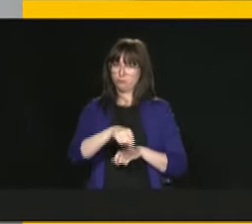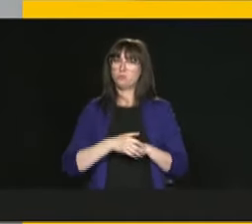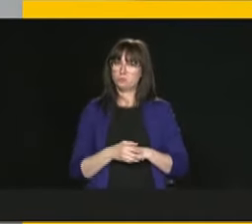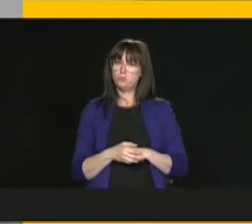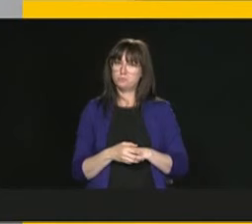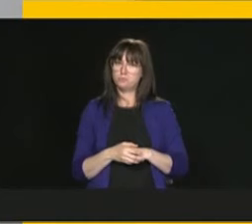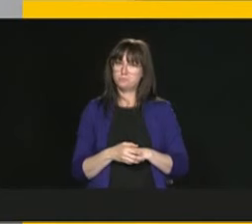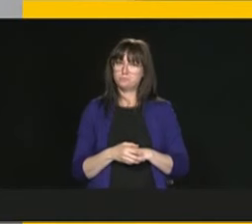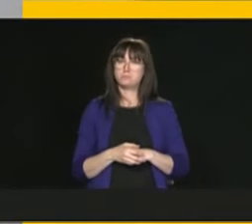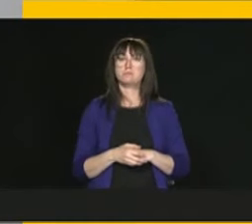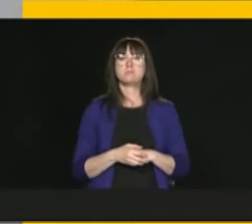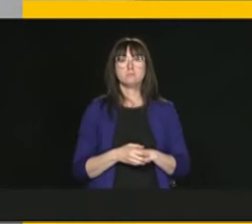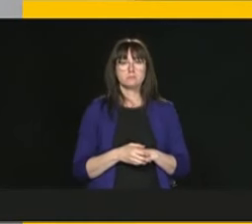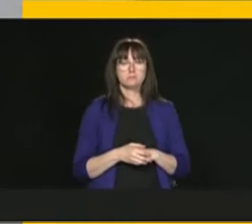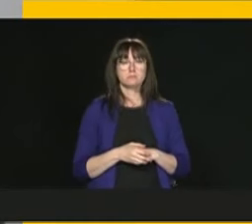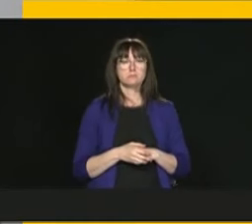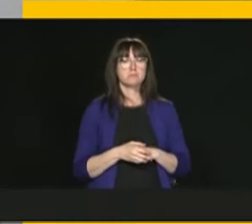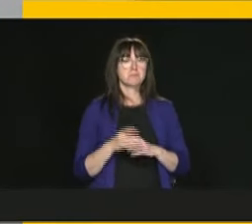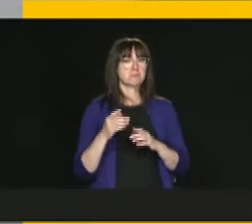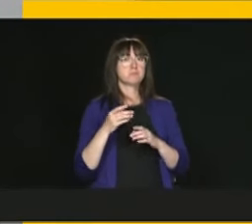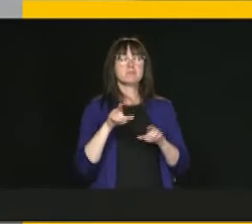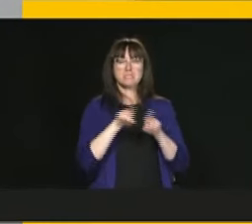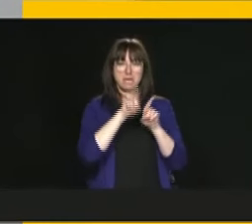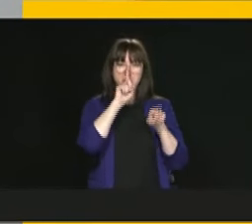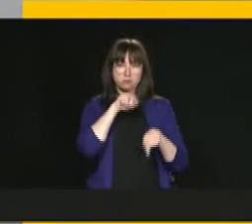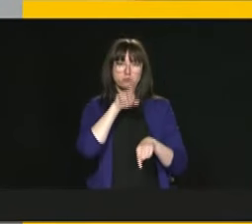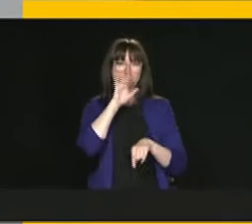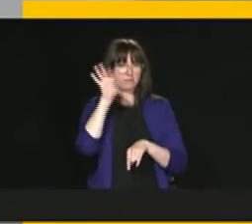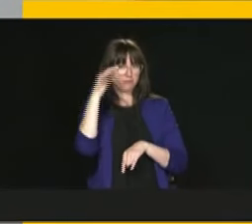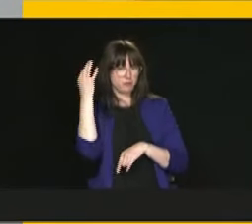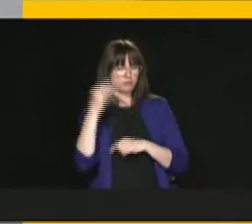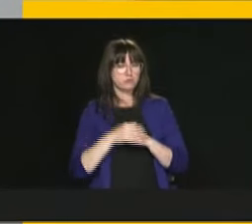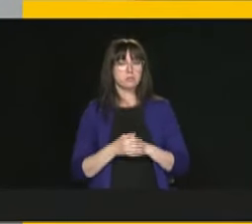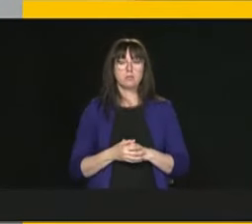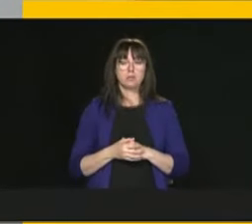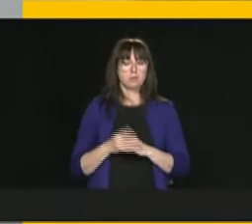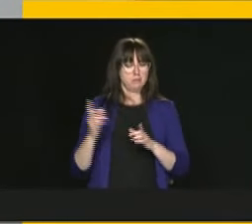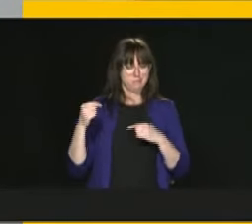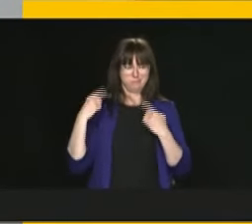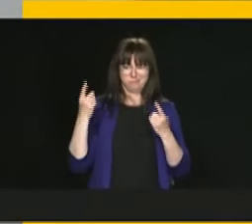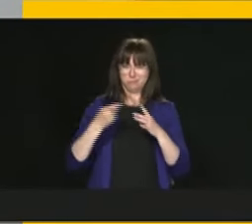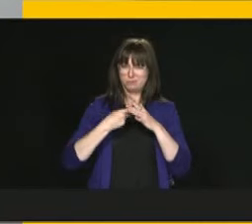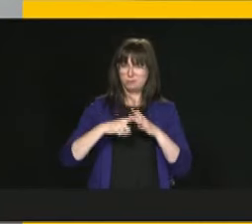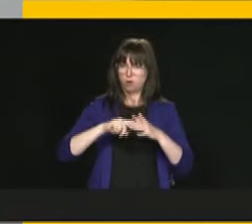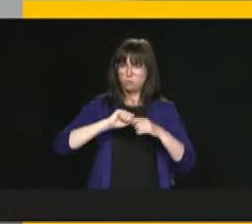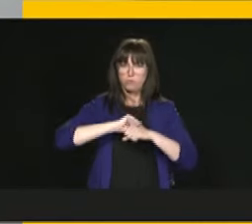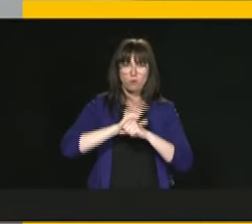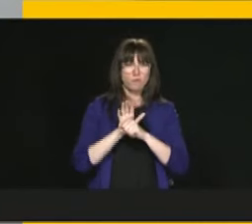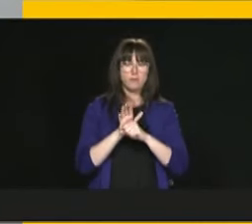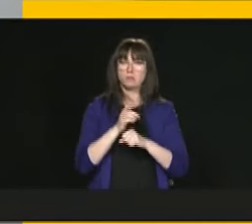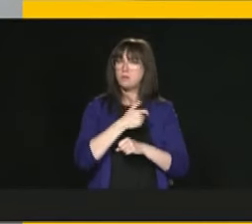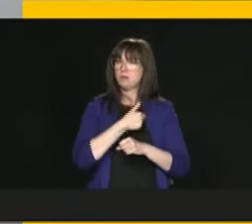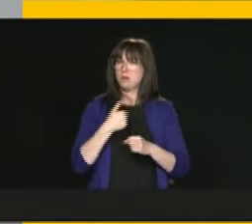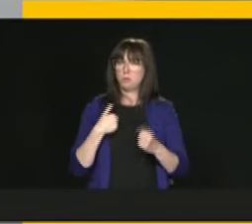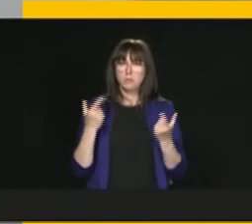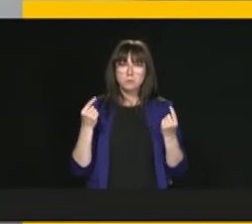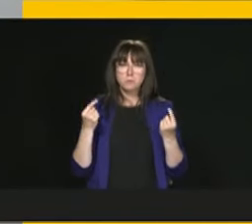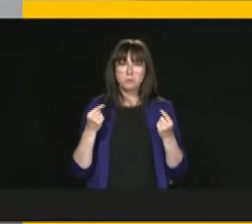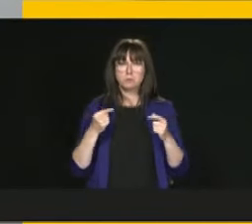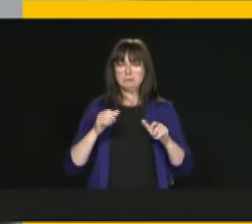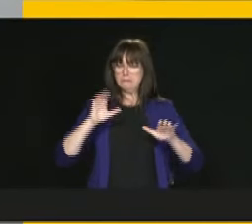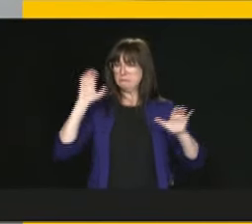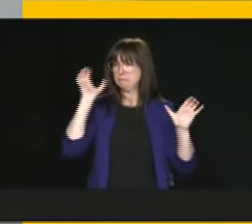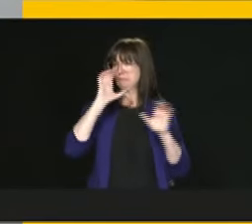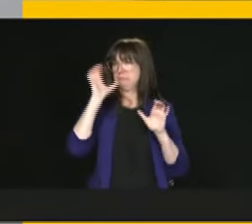From the very beginning, we have made every possible effort to have as much personal